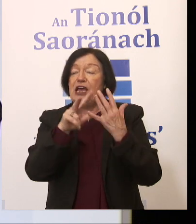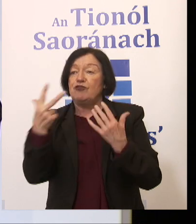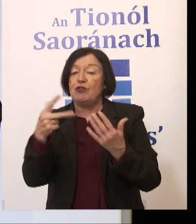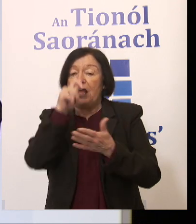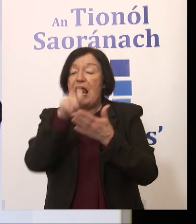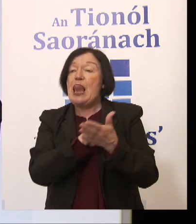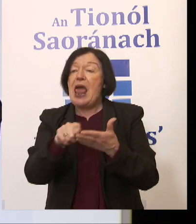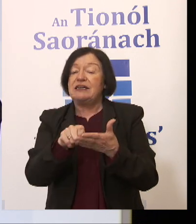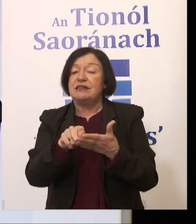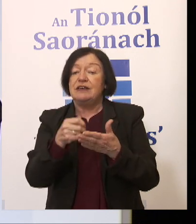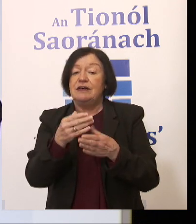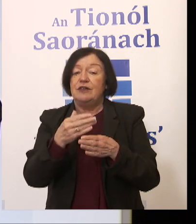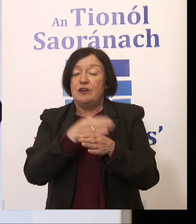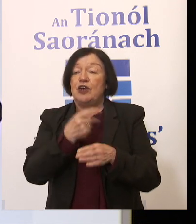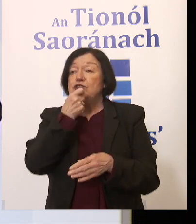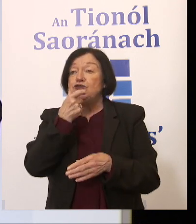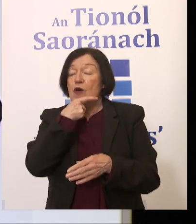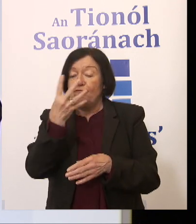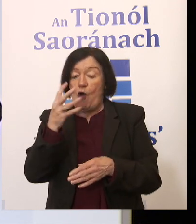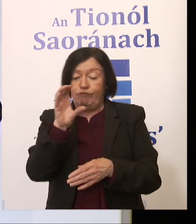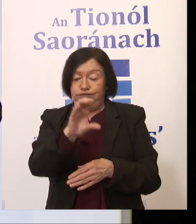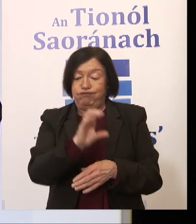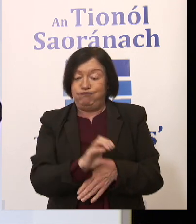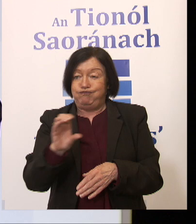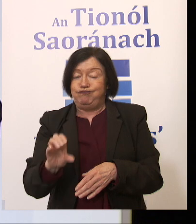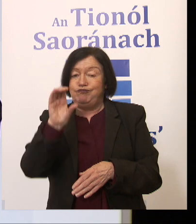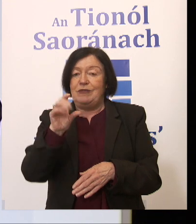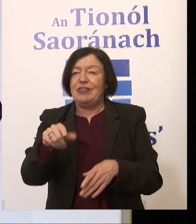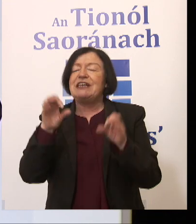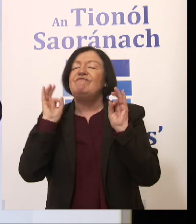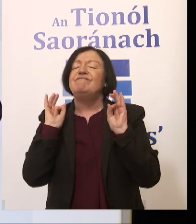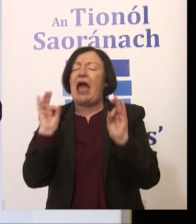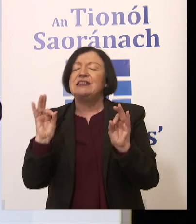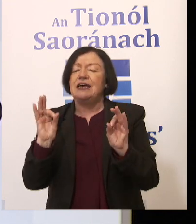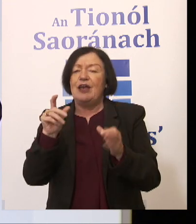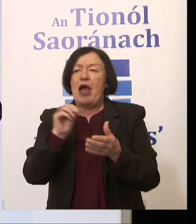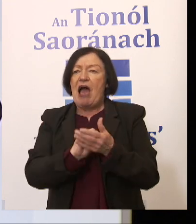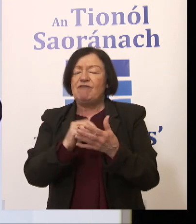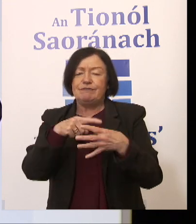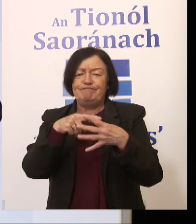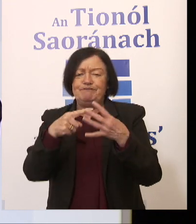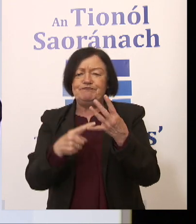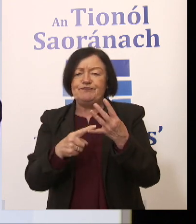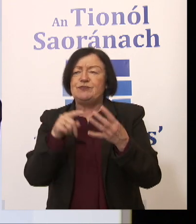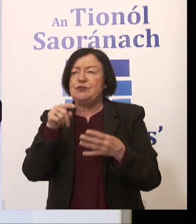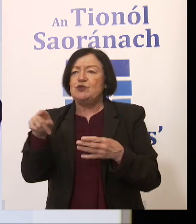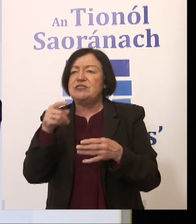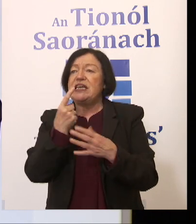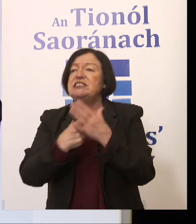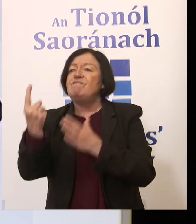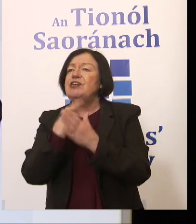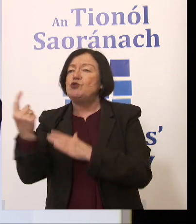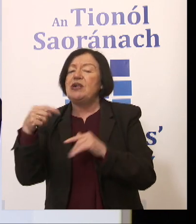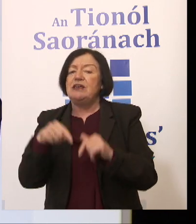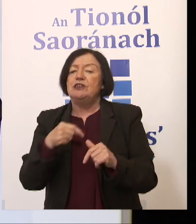to the 4 Dublin local authorities, and I think it's fantastic that there are a number of those individuals